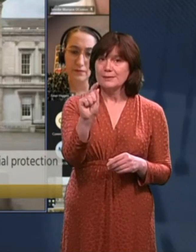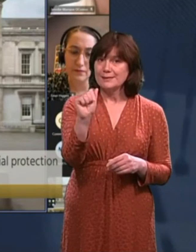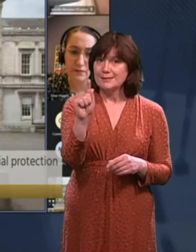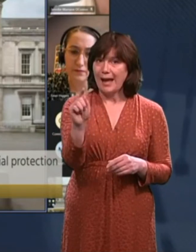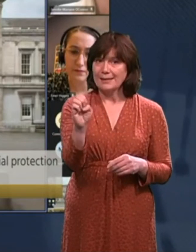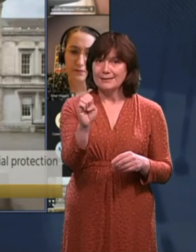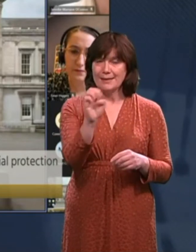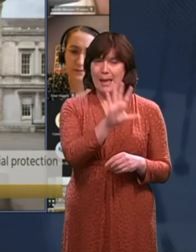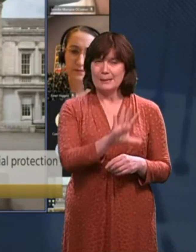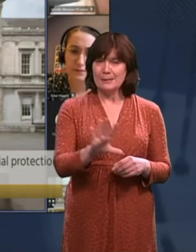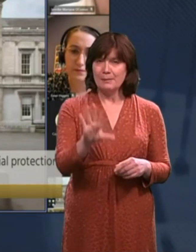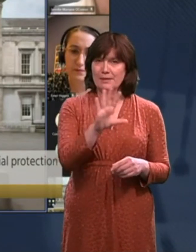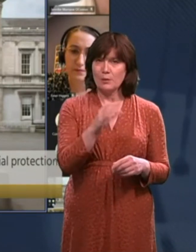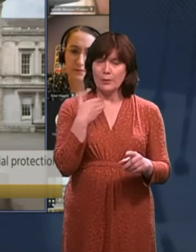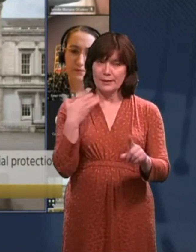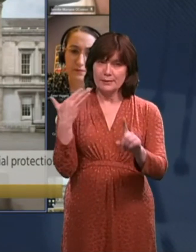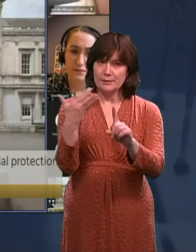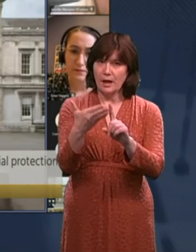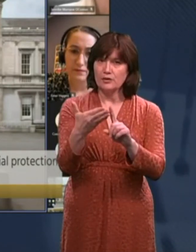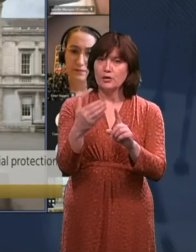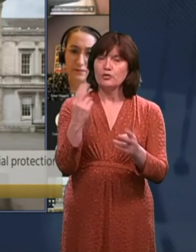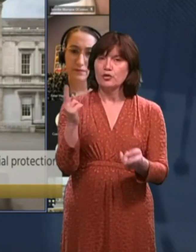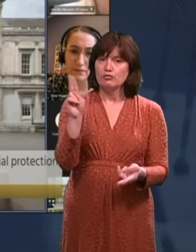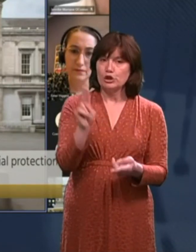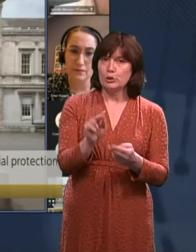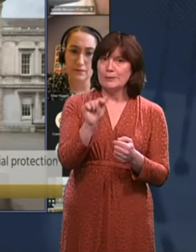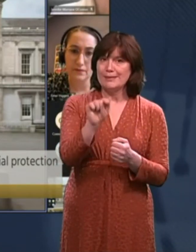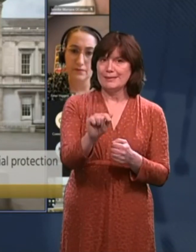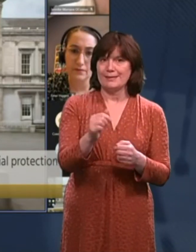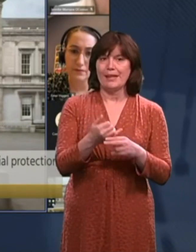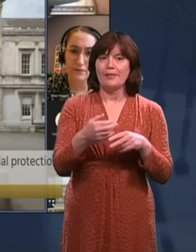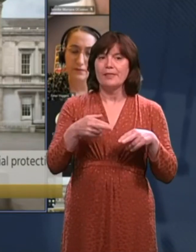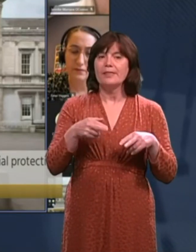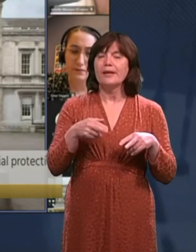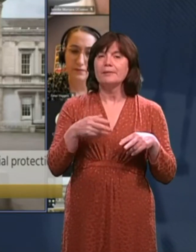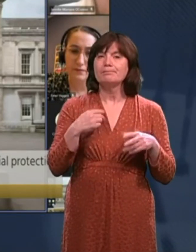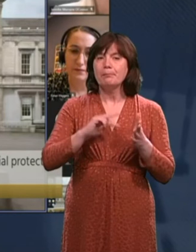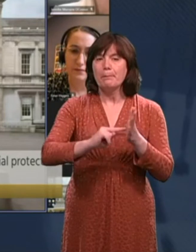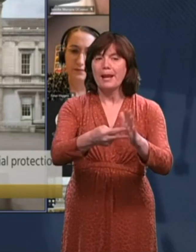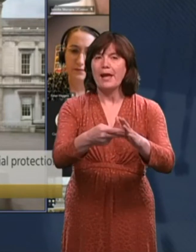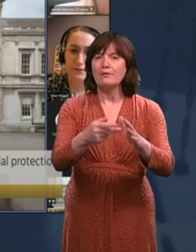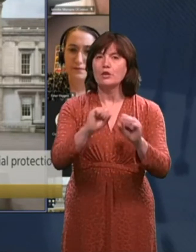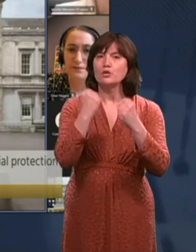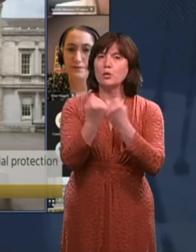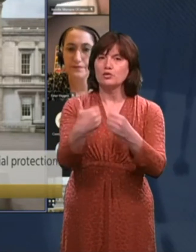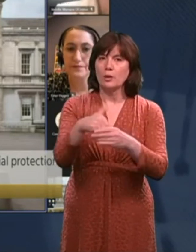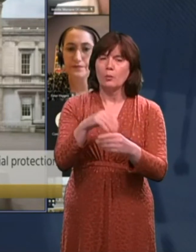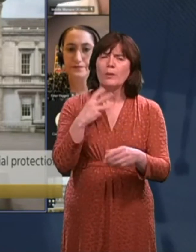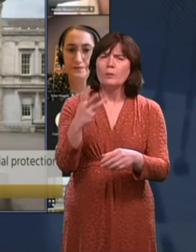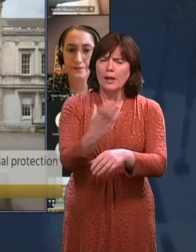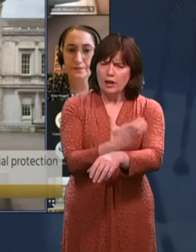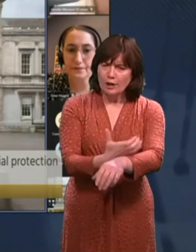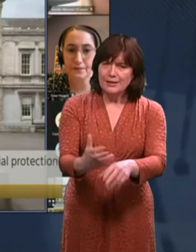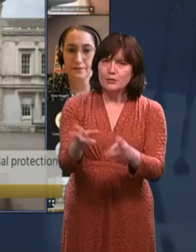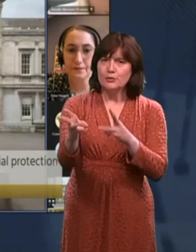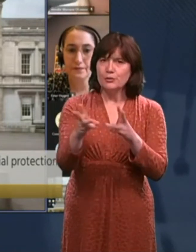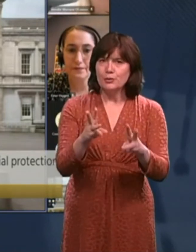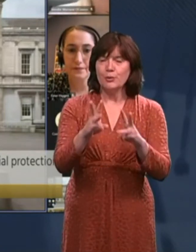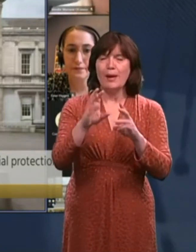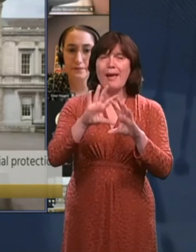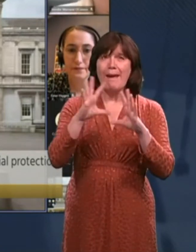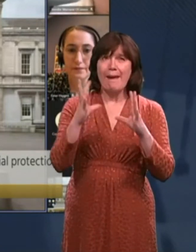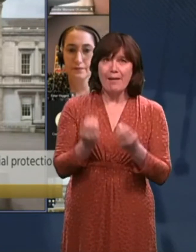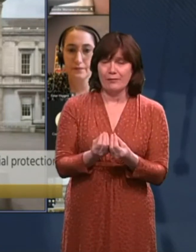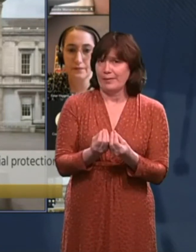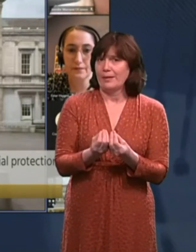targets to reduce this in the roadmap for social inclusion, and we'll continue to work on all of those things and do everything we can to